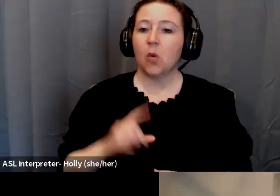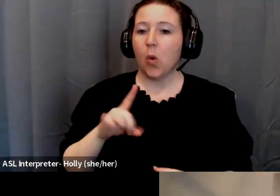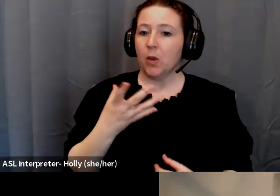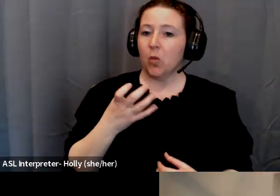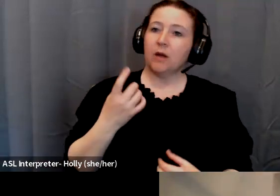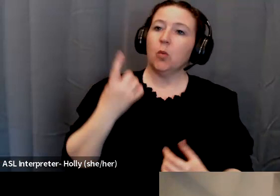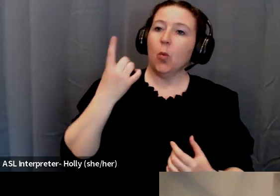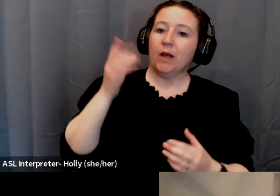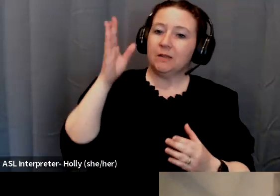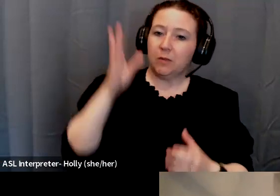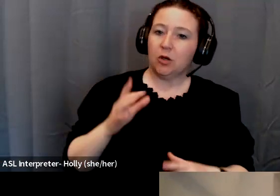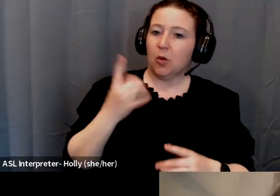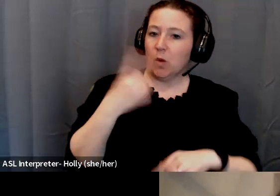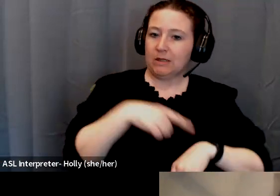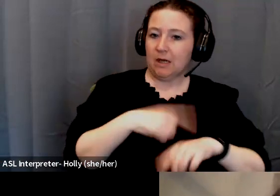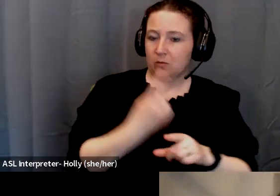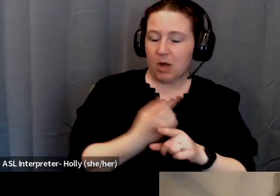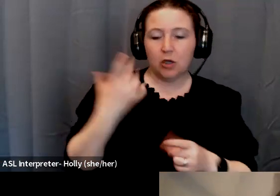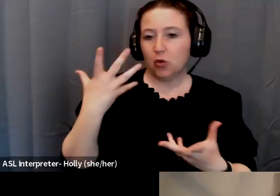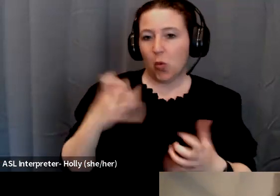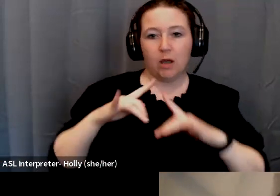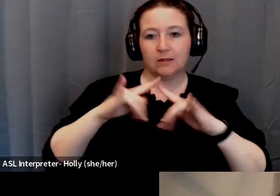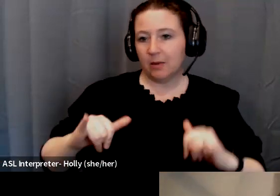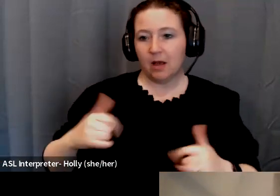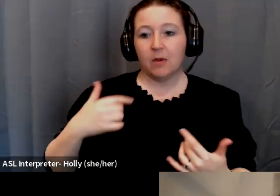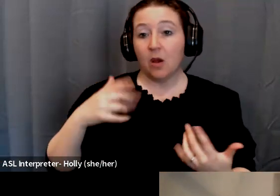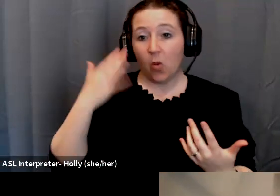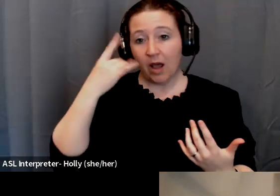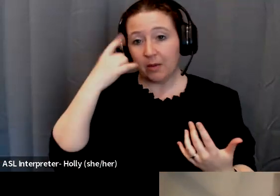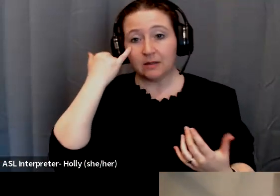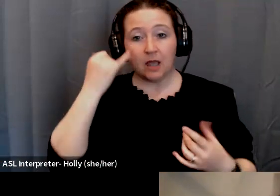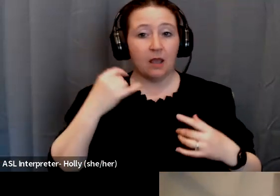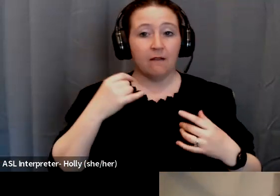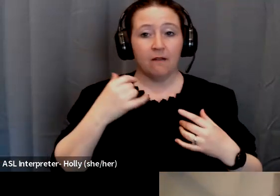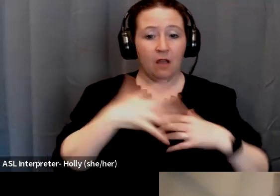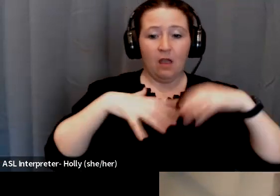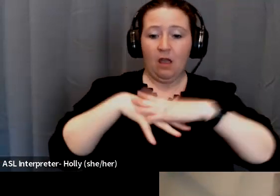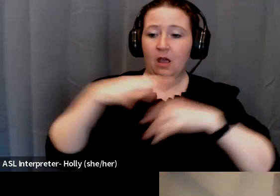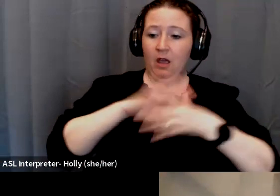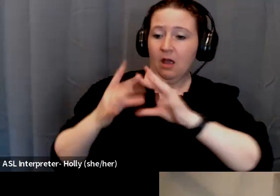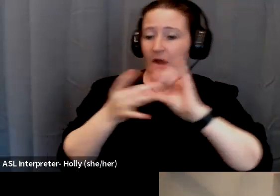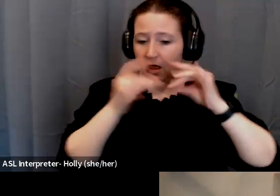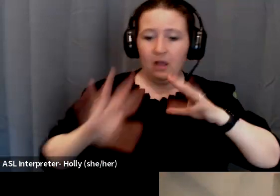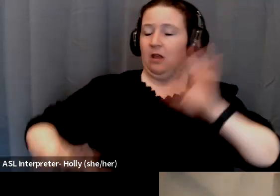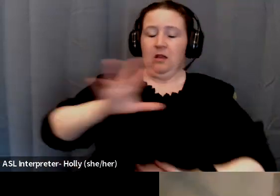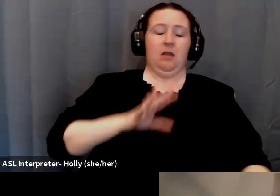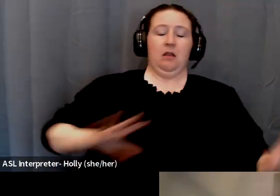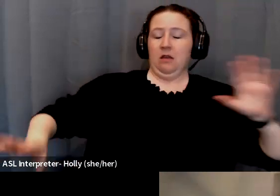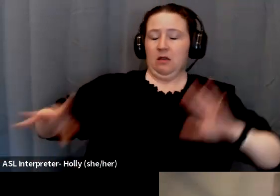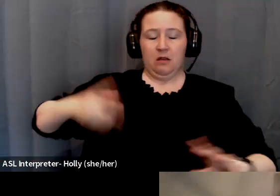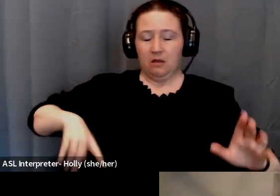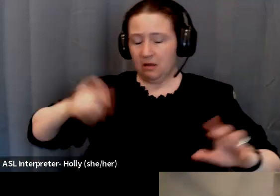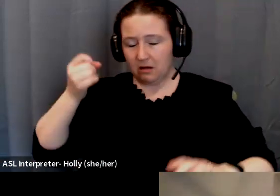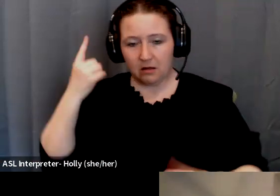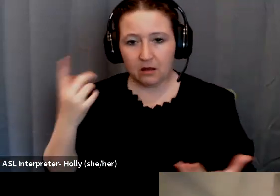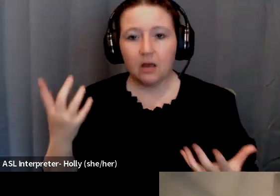at a time. Why? Because I can't understand what your views are if there's 5 people talking. And so in the assembly,